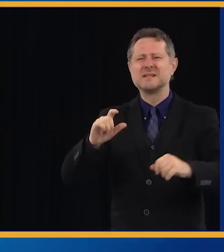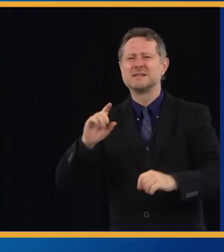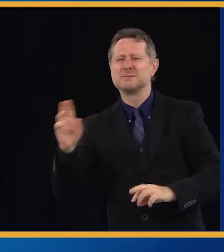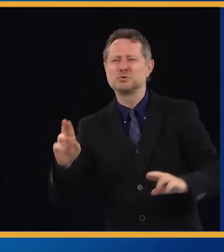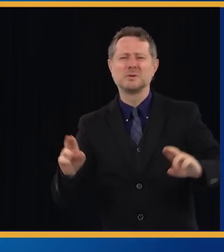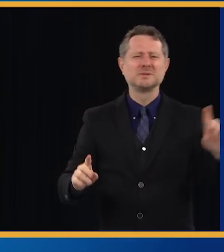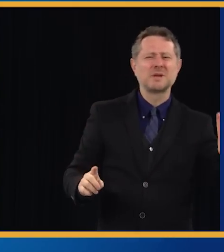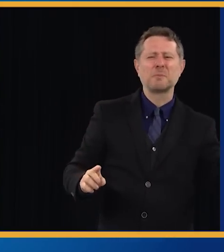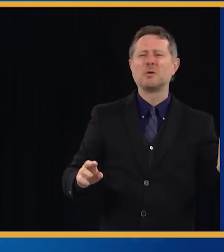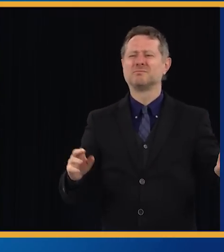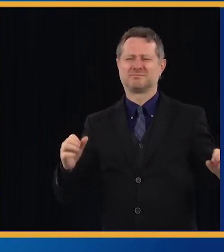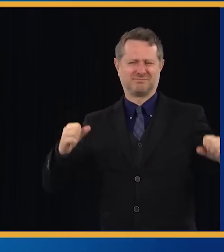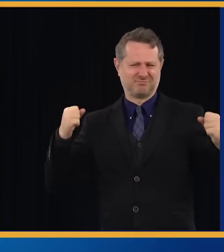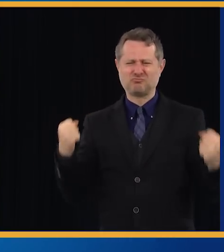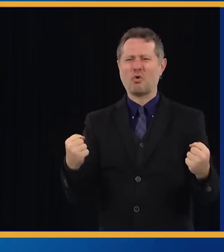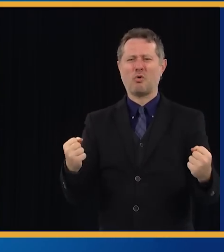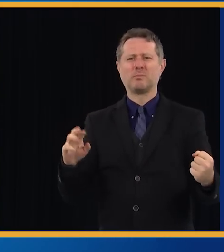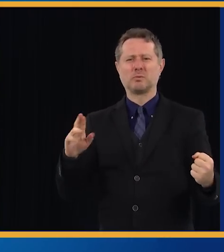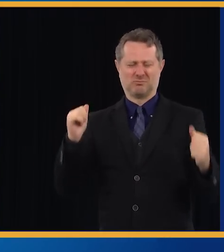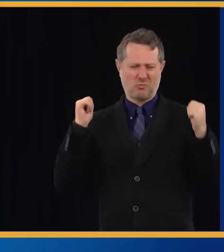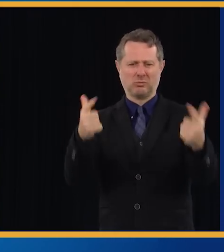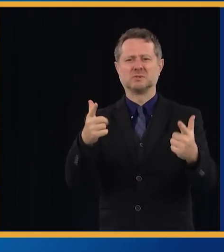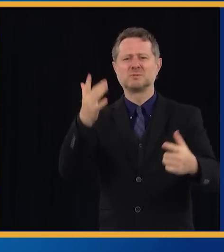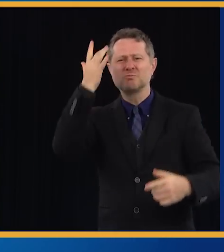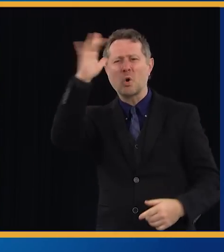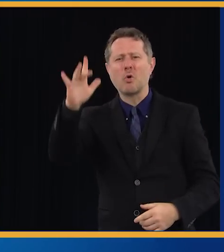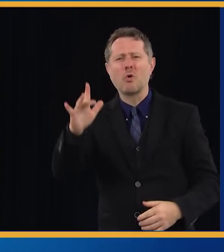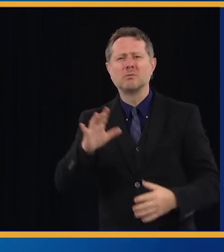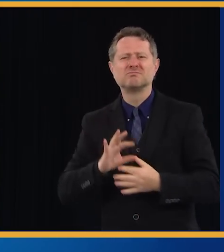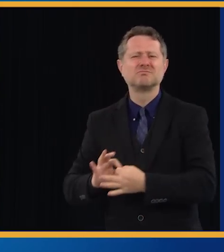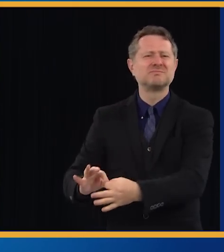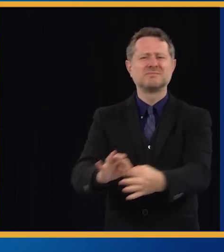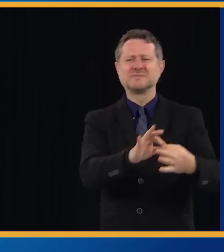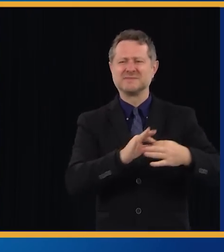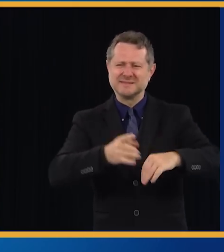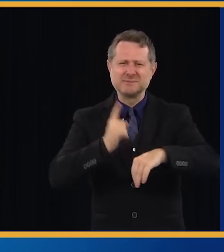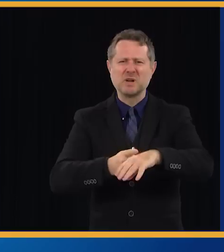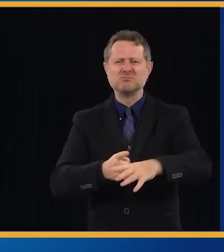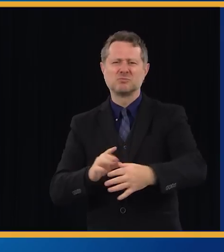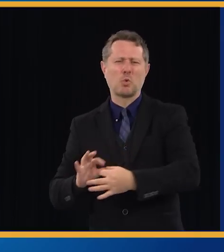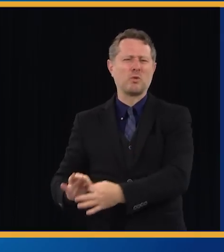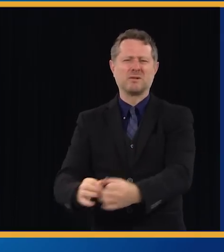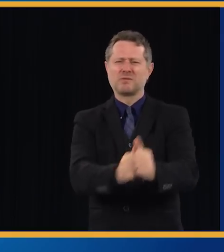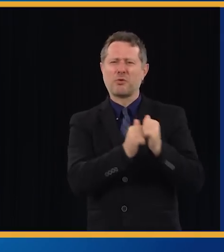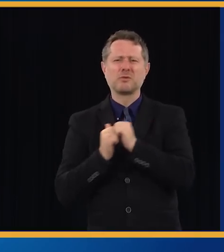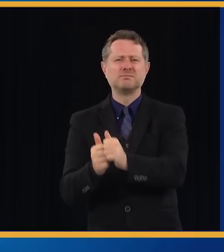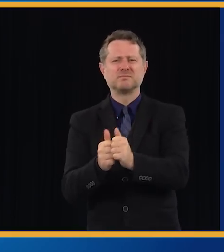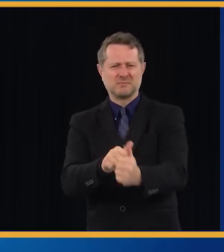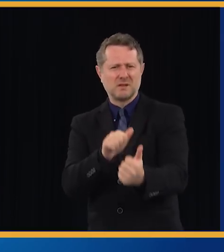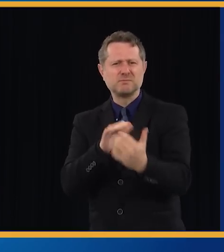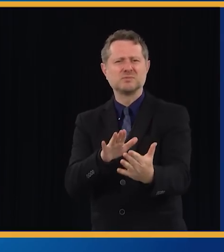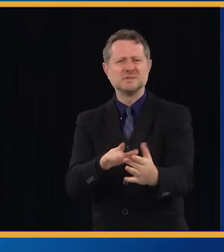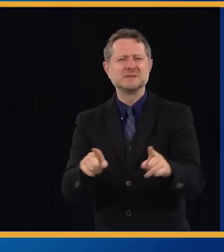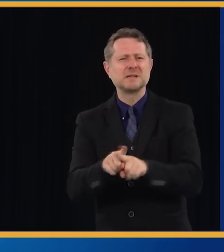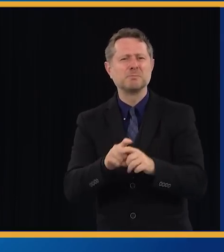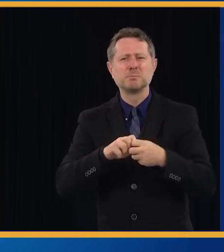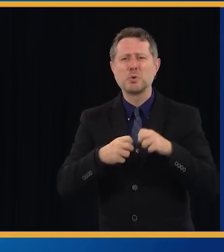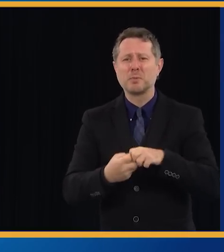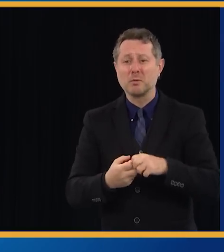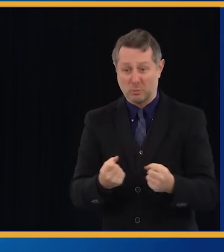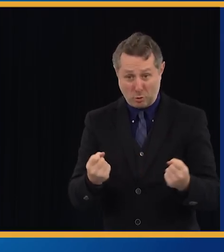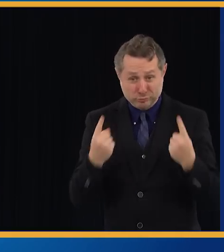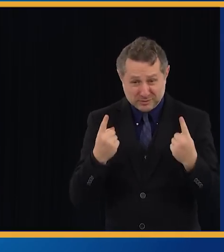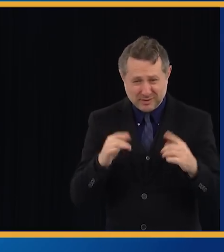smart, and we're all disciplined, and we're all unified, and we're all in this together. And we understand that, and that's how we